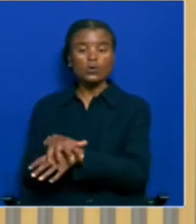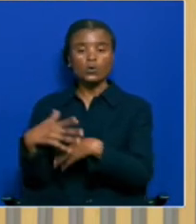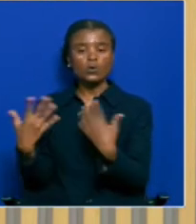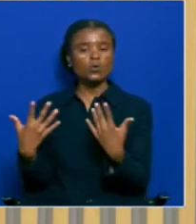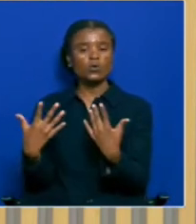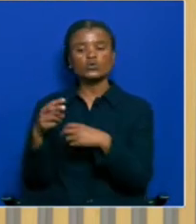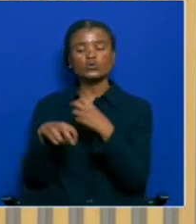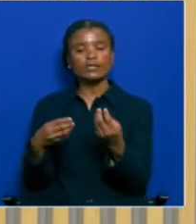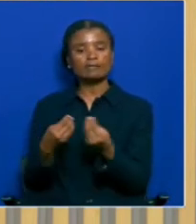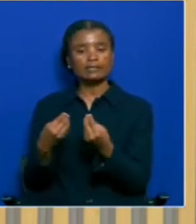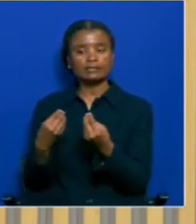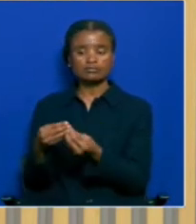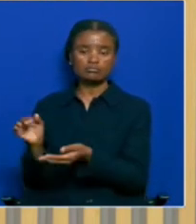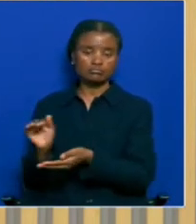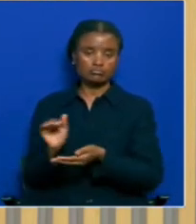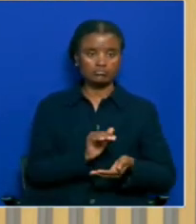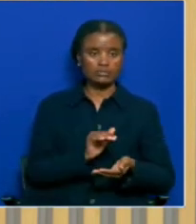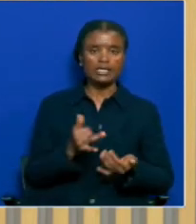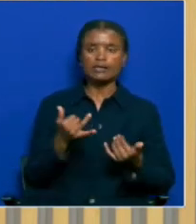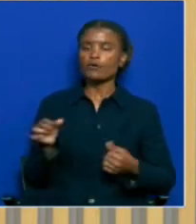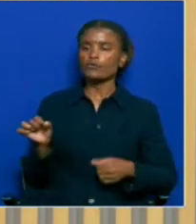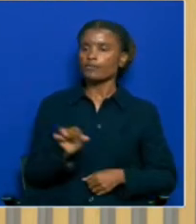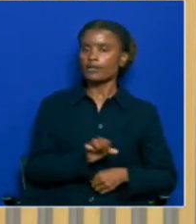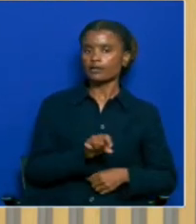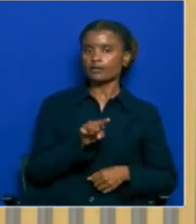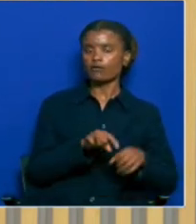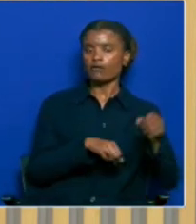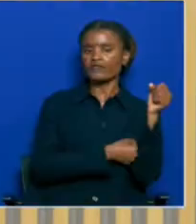offices, where do you record that event?